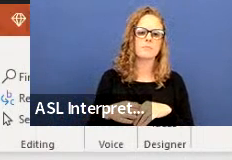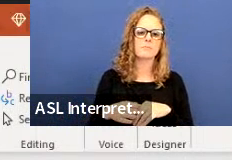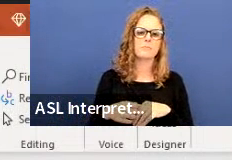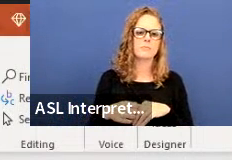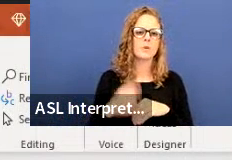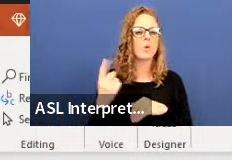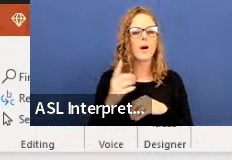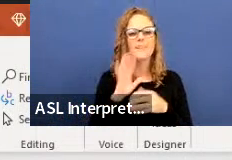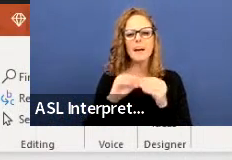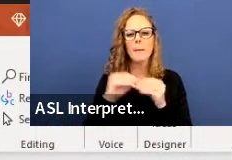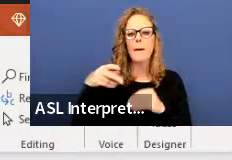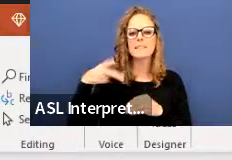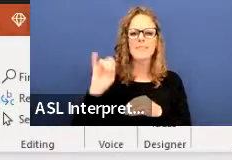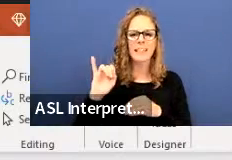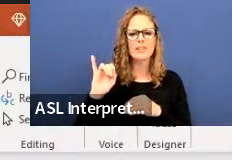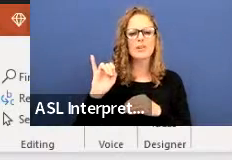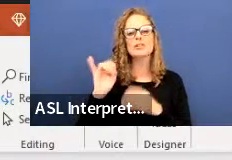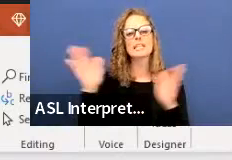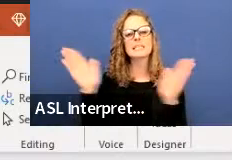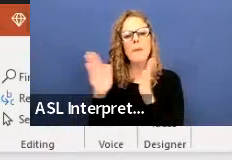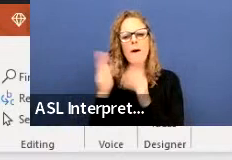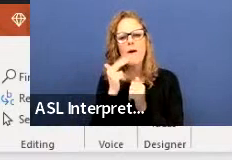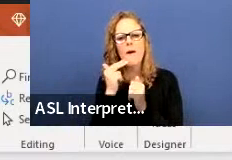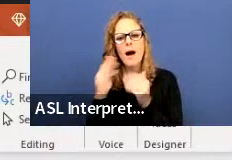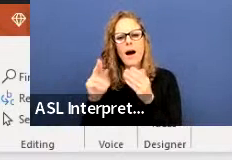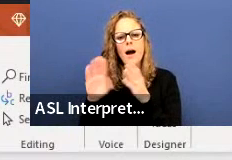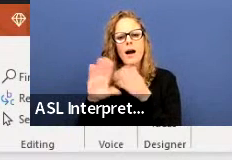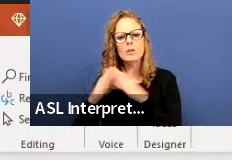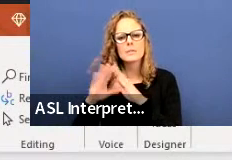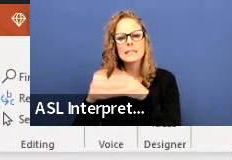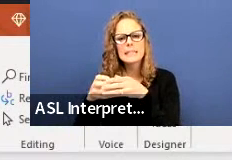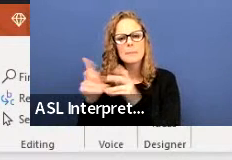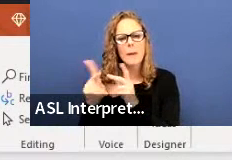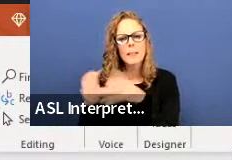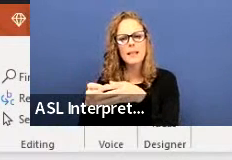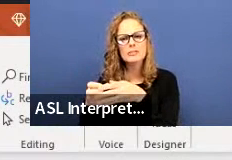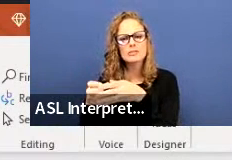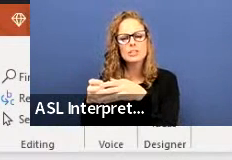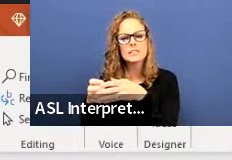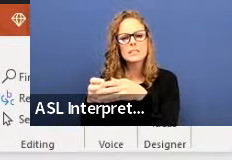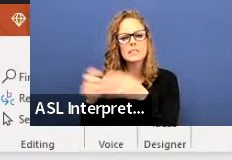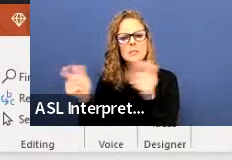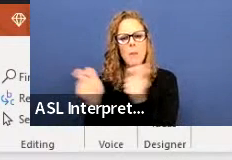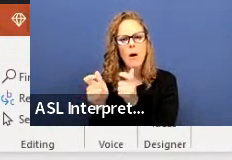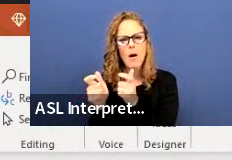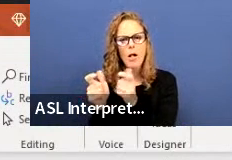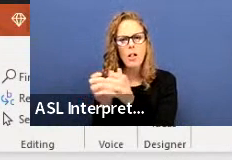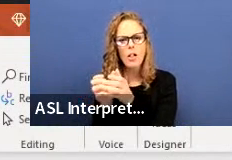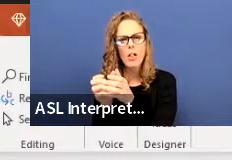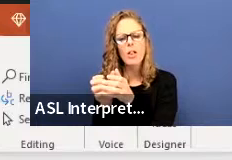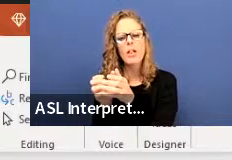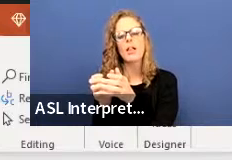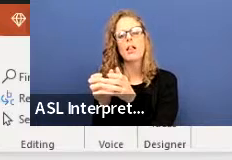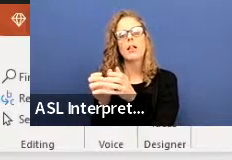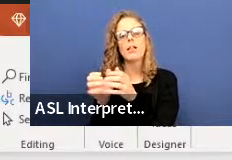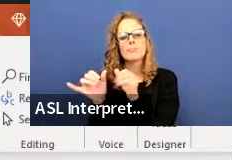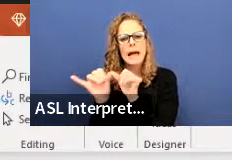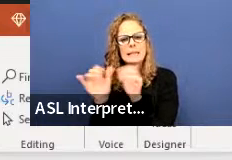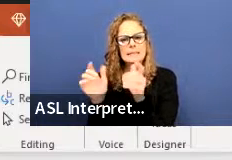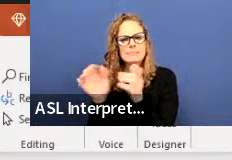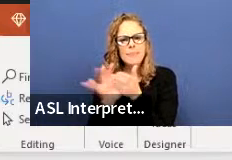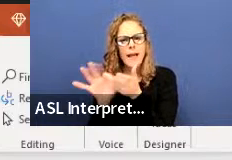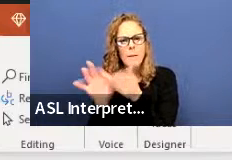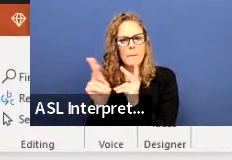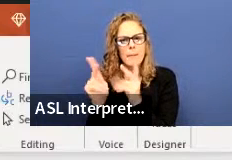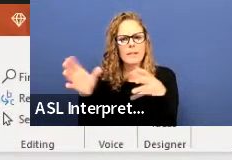Pacific Islanders are very small population, and we are in small sizes. So there's a